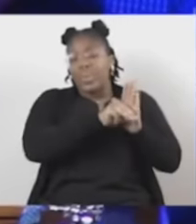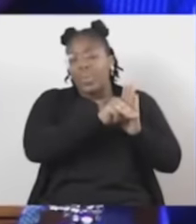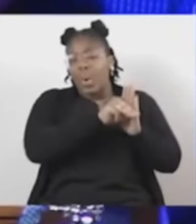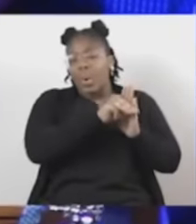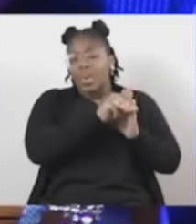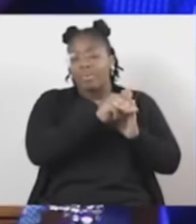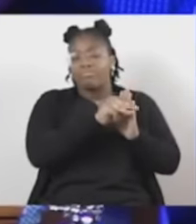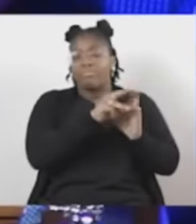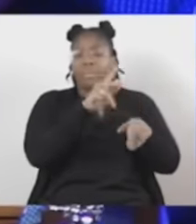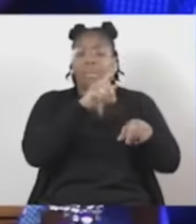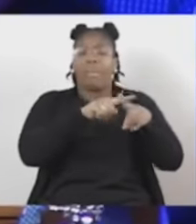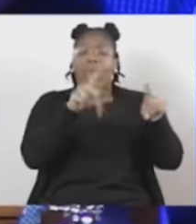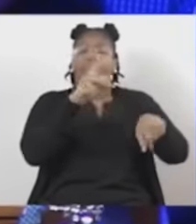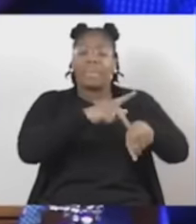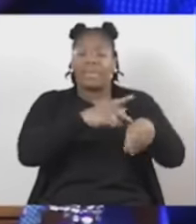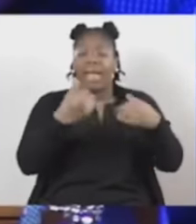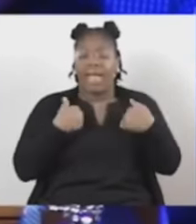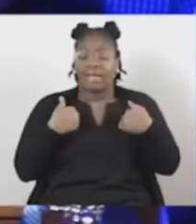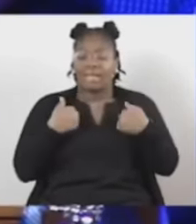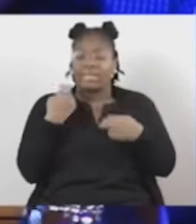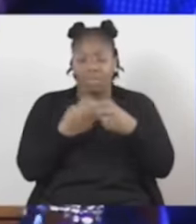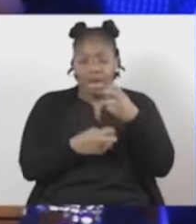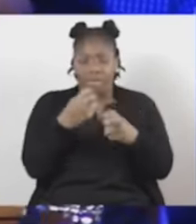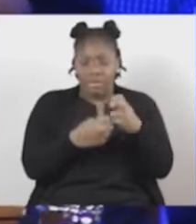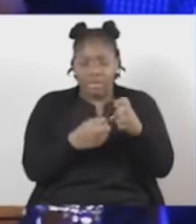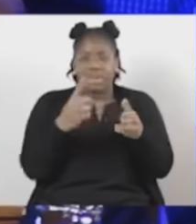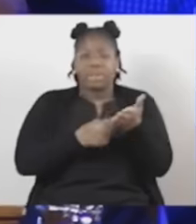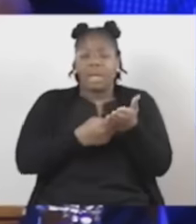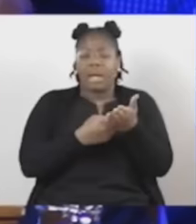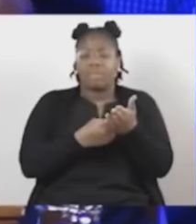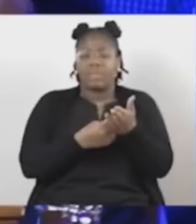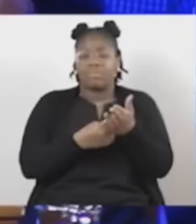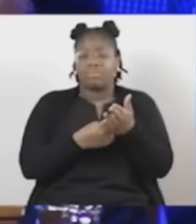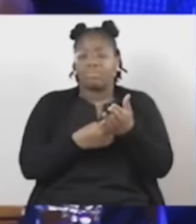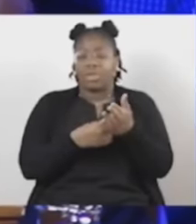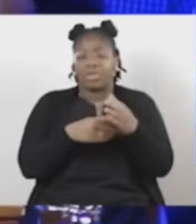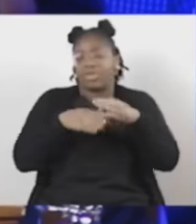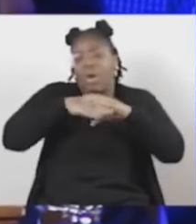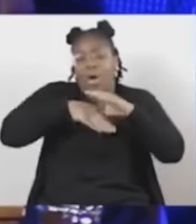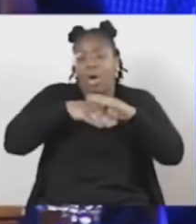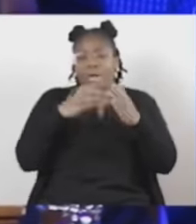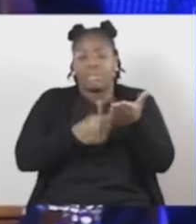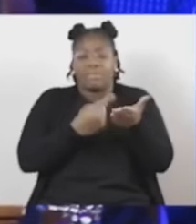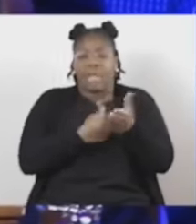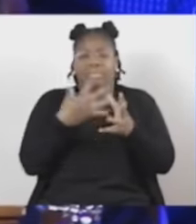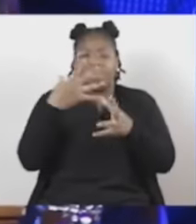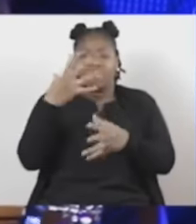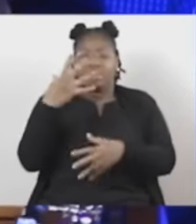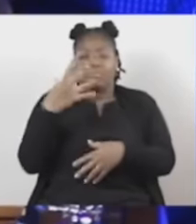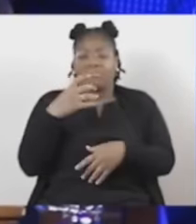He blurts out things without weighing his words first. He functions at times with temper over